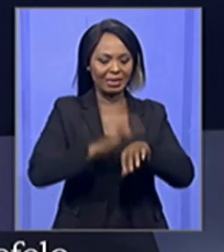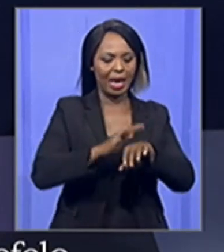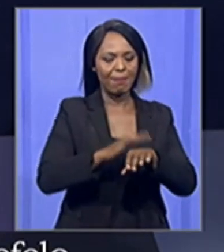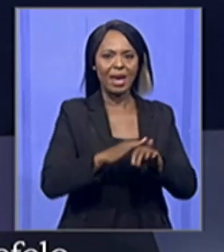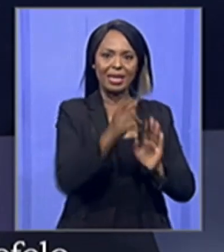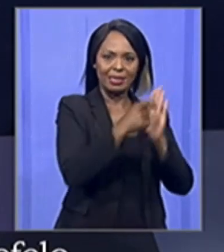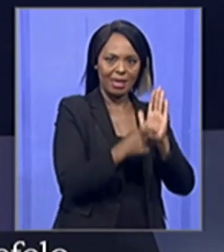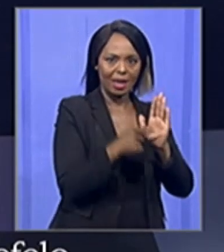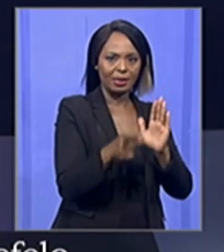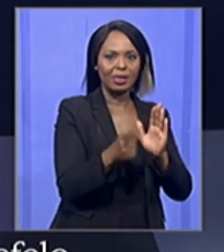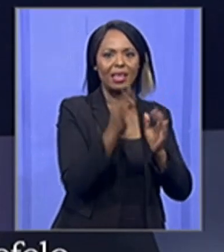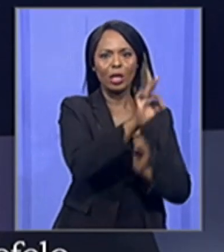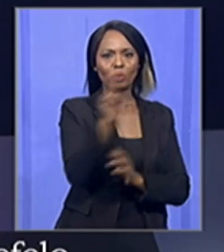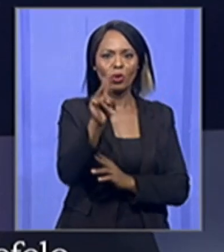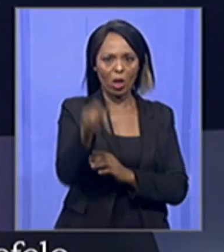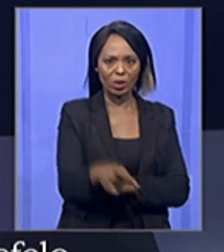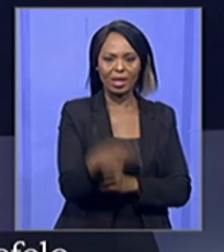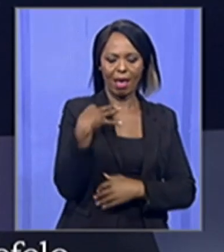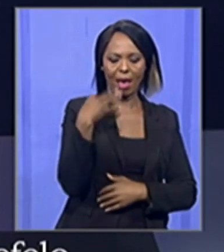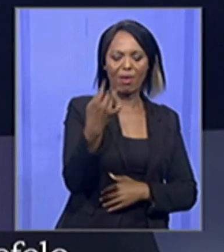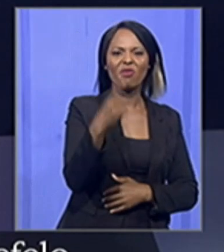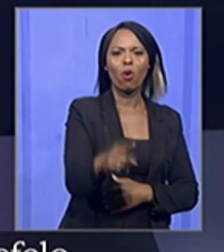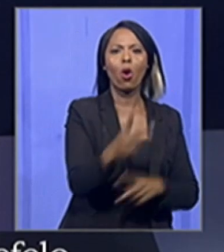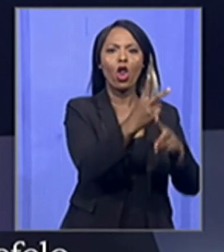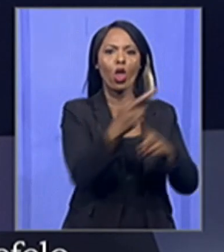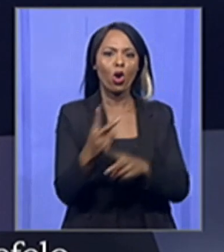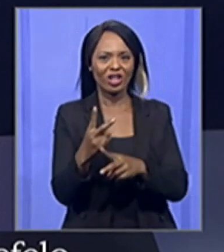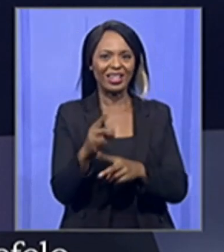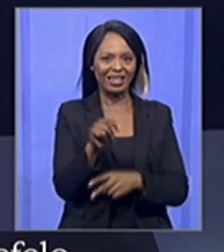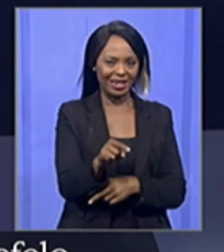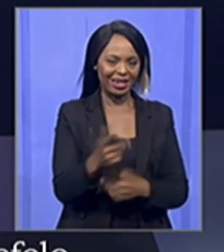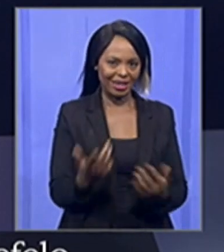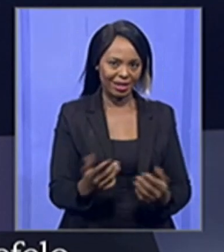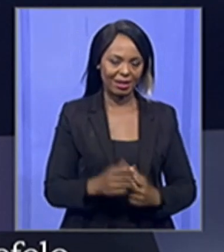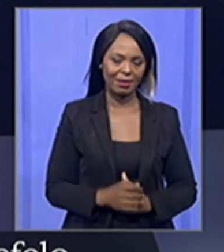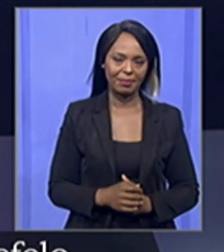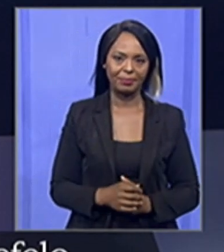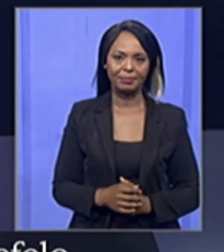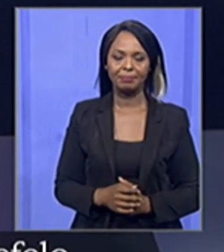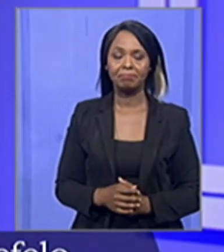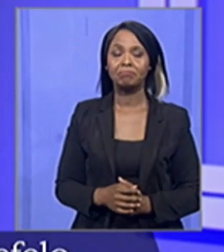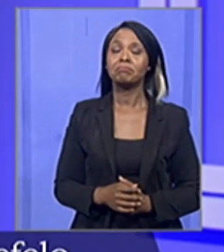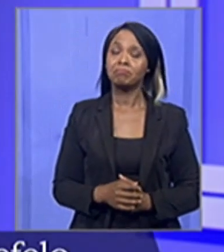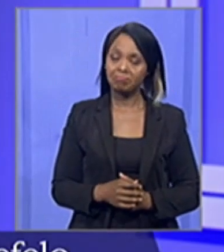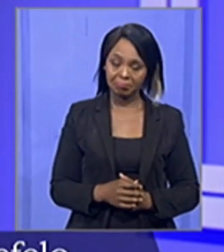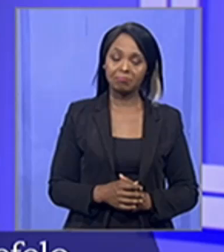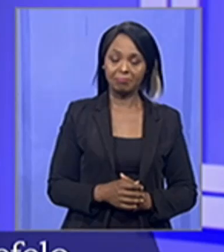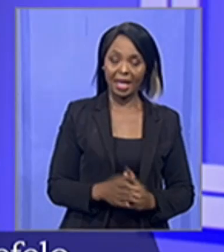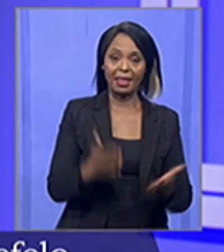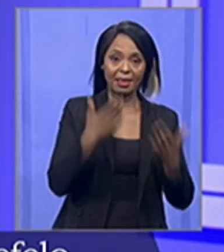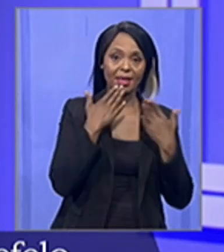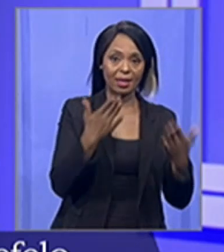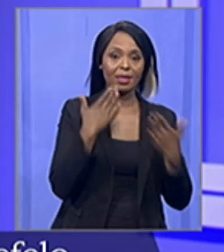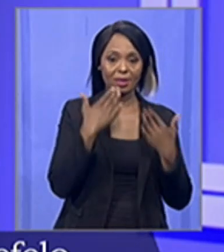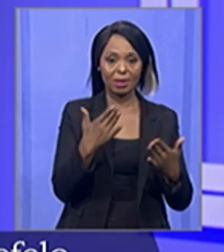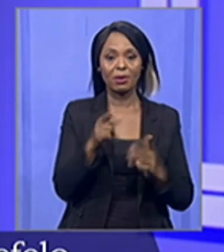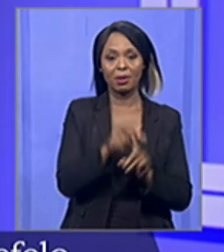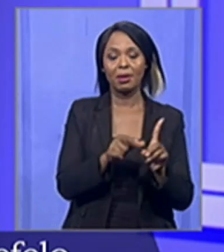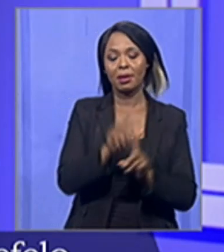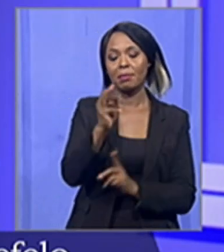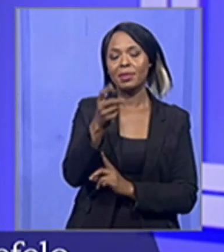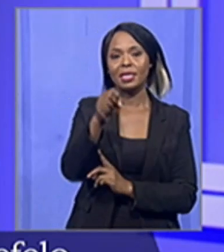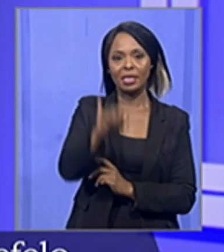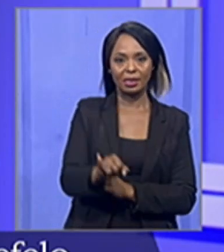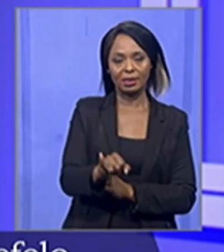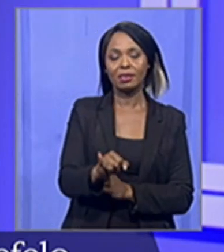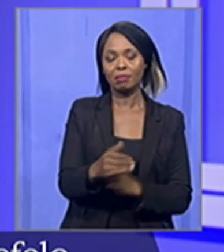than 22,000 ya bana ba e le gore ba kgone go ka kry-a monyetla go ka apply. Ke a leboga morena Monisi, re le lakaletša mahlatse le mahlogonolo